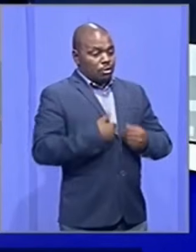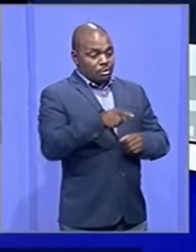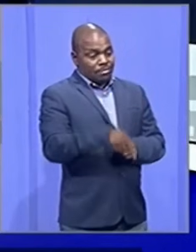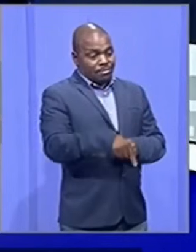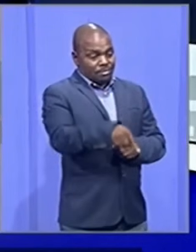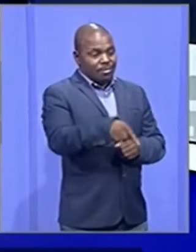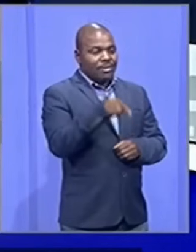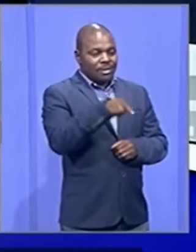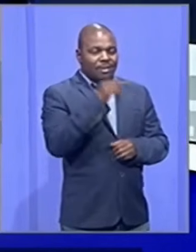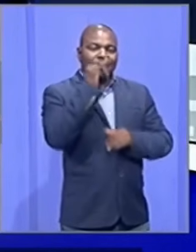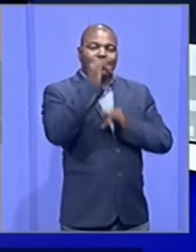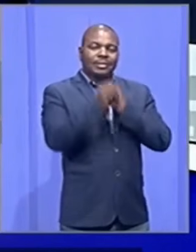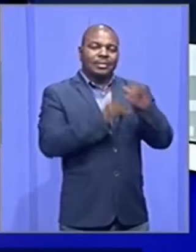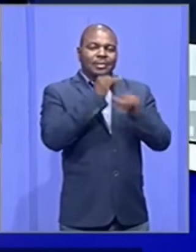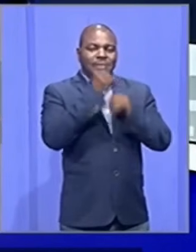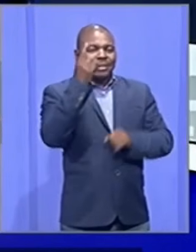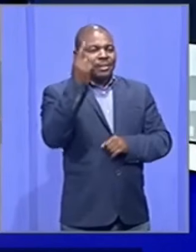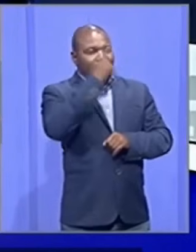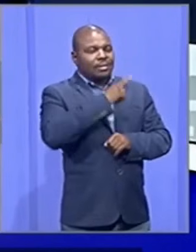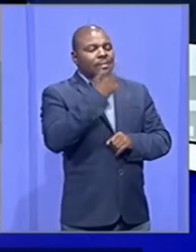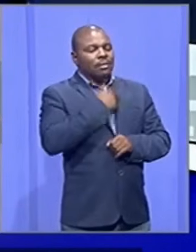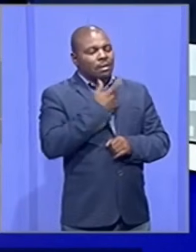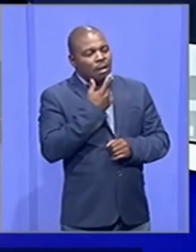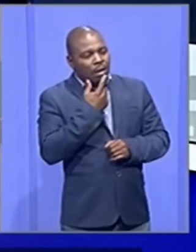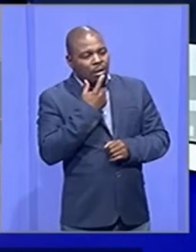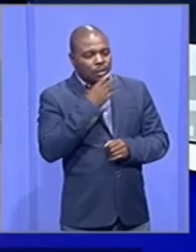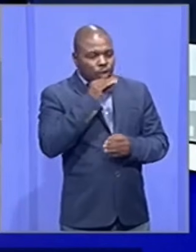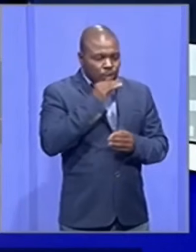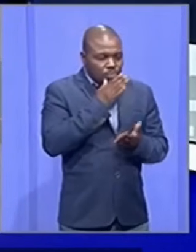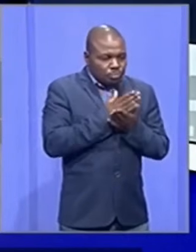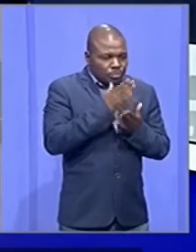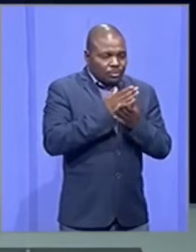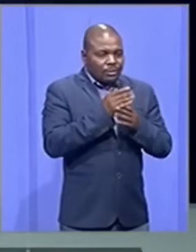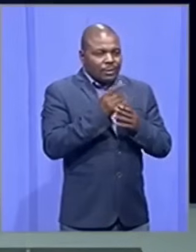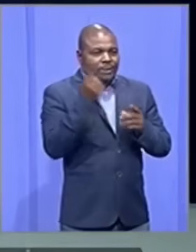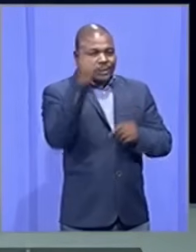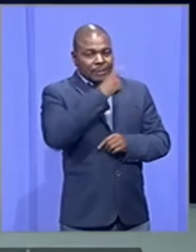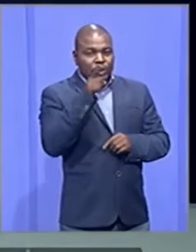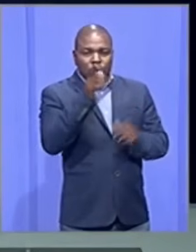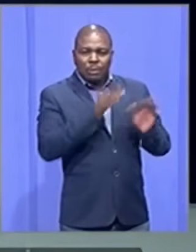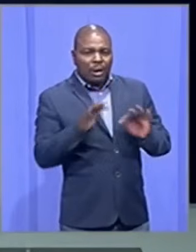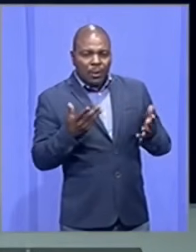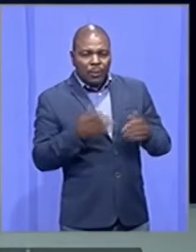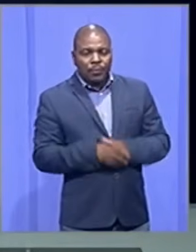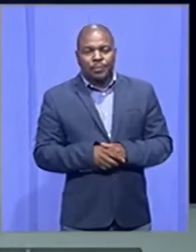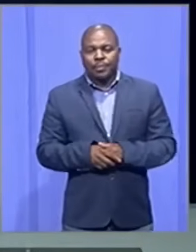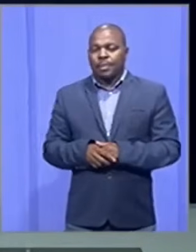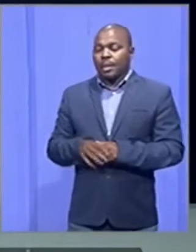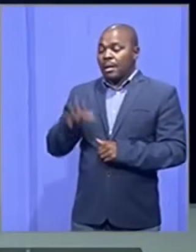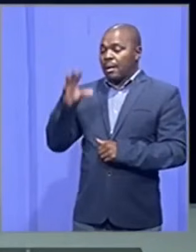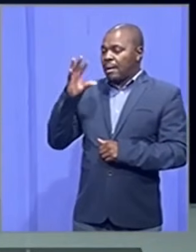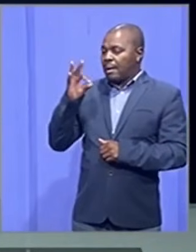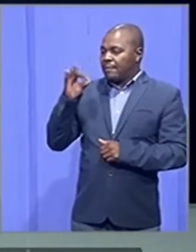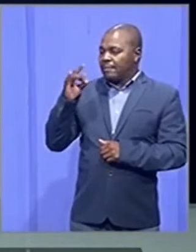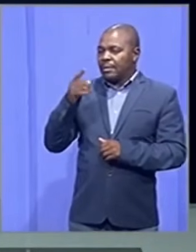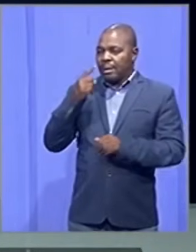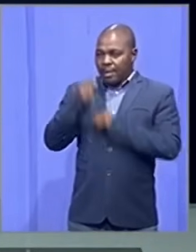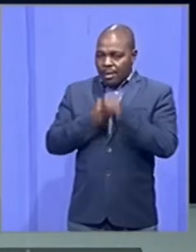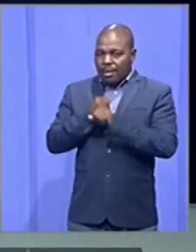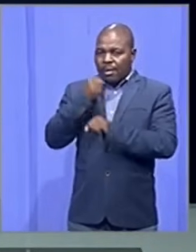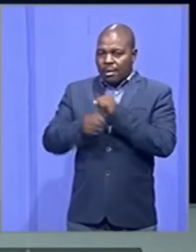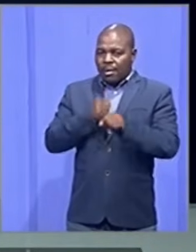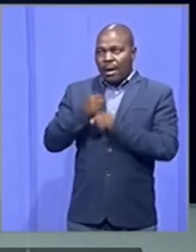lebile ke letsatsi la matjhaba la tlhokomediso ka boeleye ditlhophiso tsa lona di eme jwang selemo le selemo ka khola re se rena le dilemo tse nne hona jwale mo ile reng